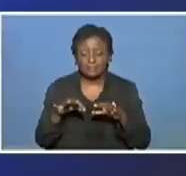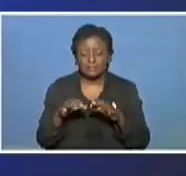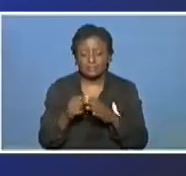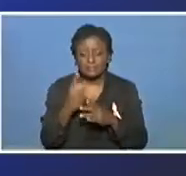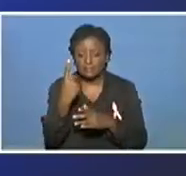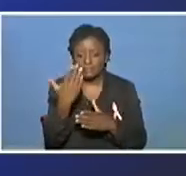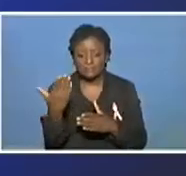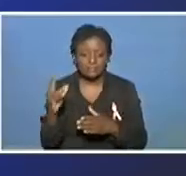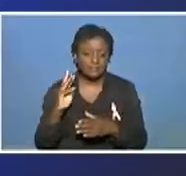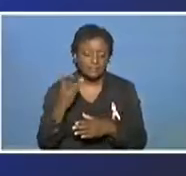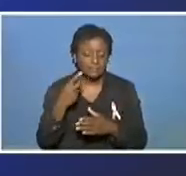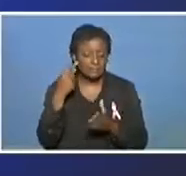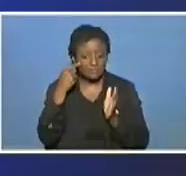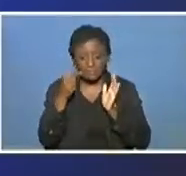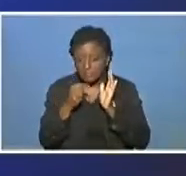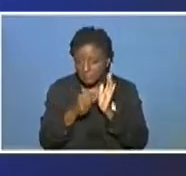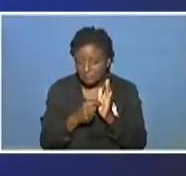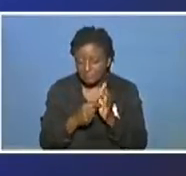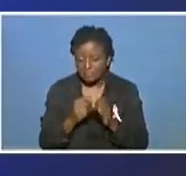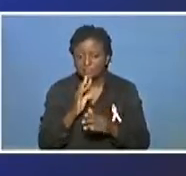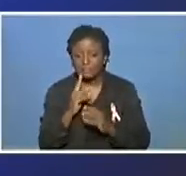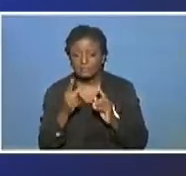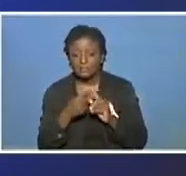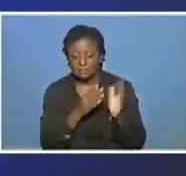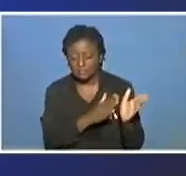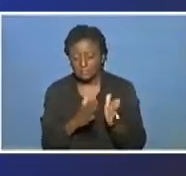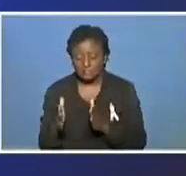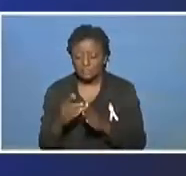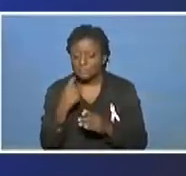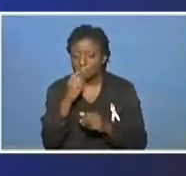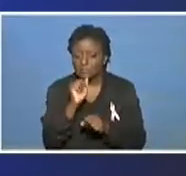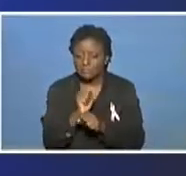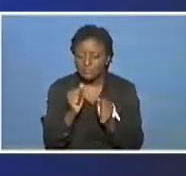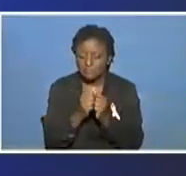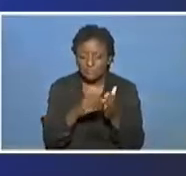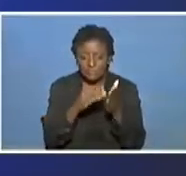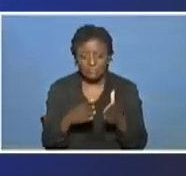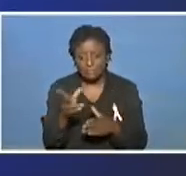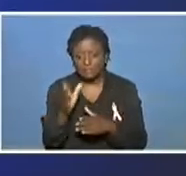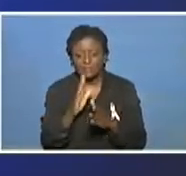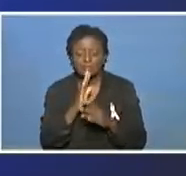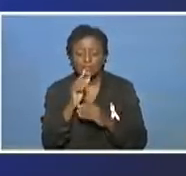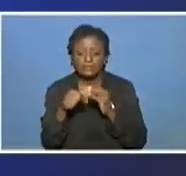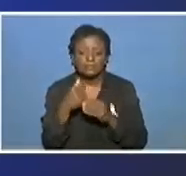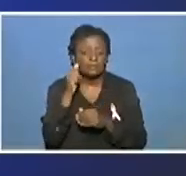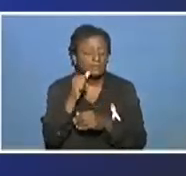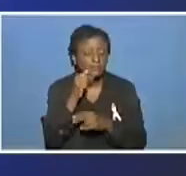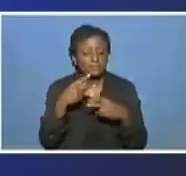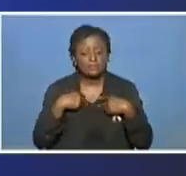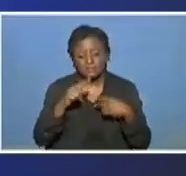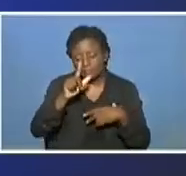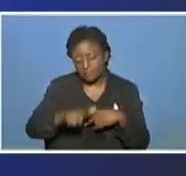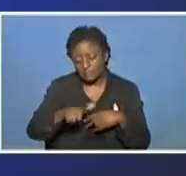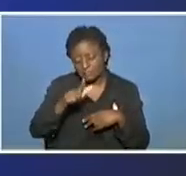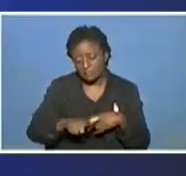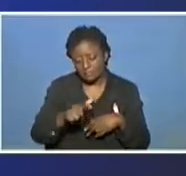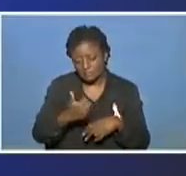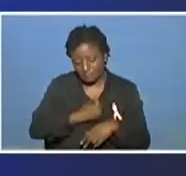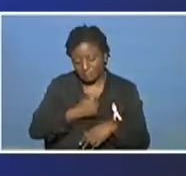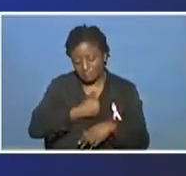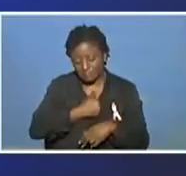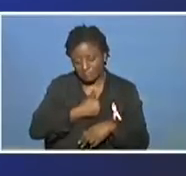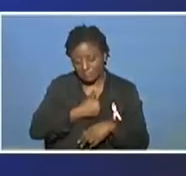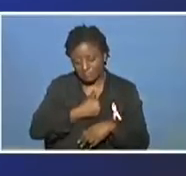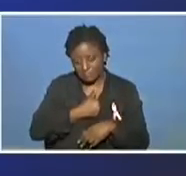we talk to the coordinators who work with the students is they talk about the girls having low self-esteem. Like, that is a